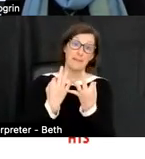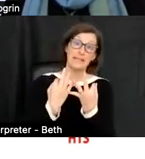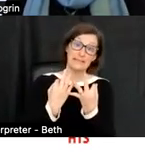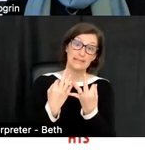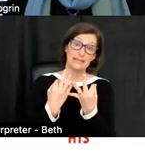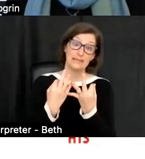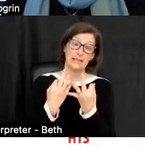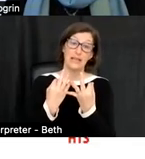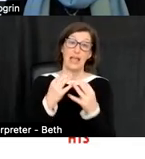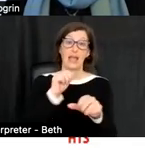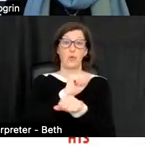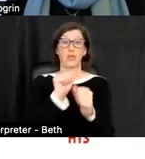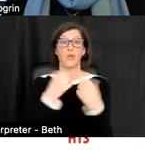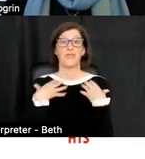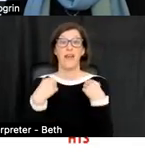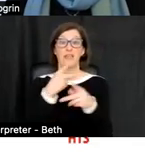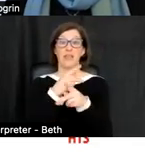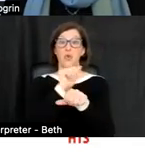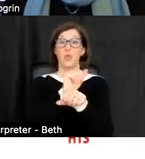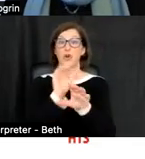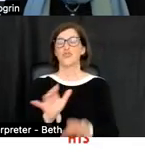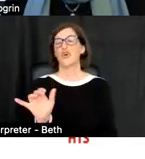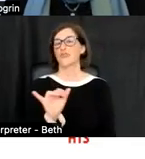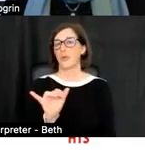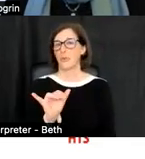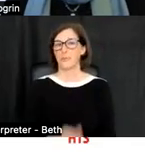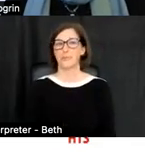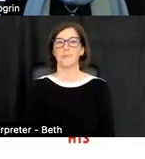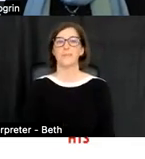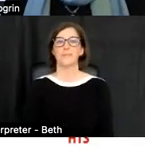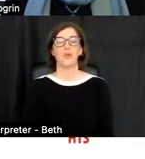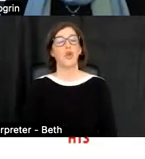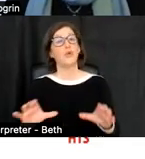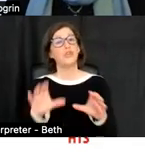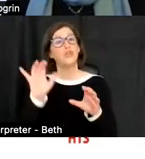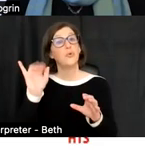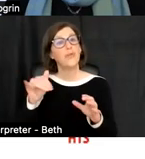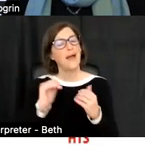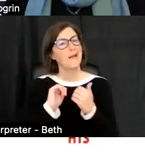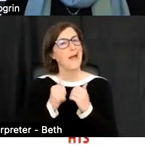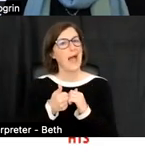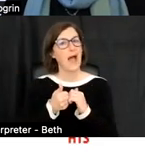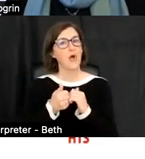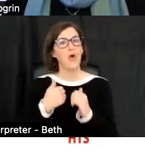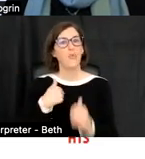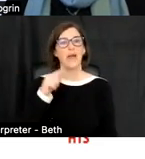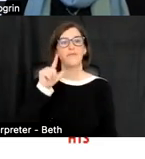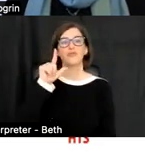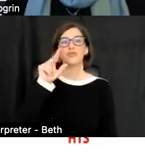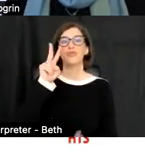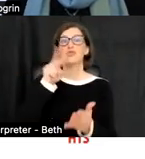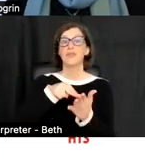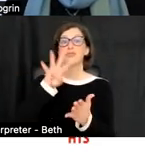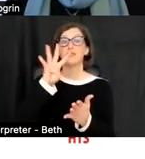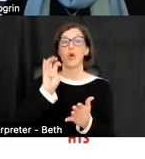to working with the healthcare workers as well. And we do this through, we have 2,400 community